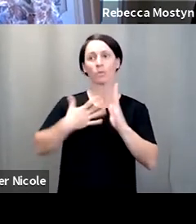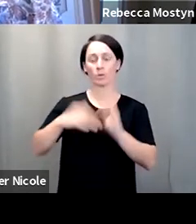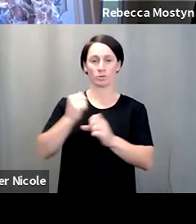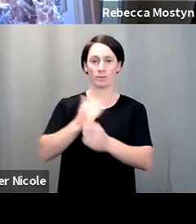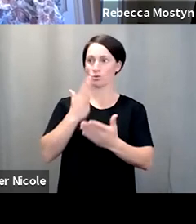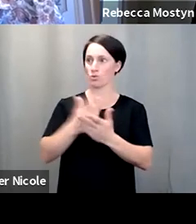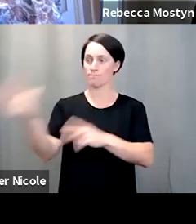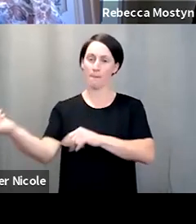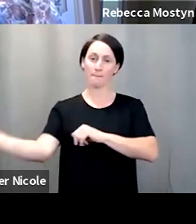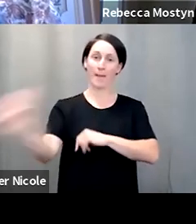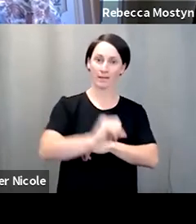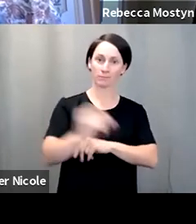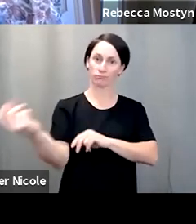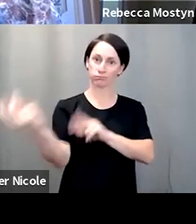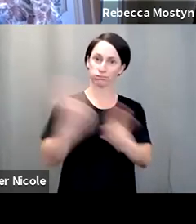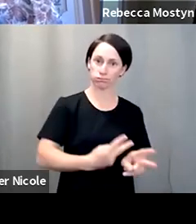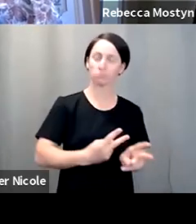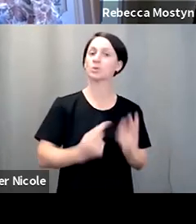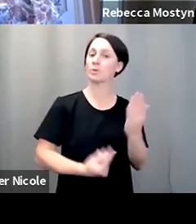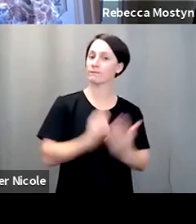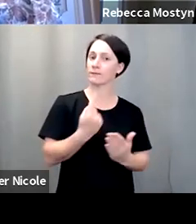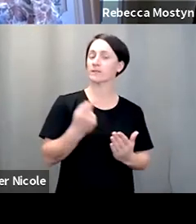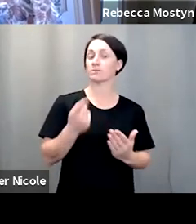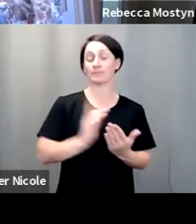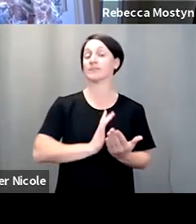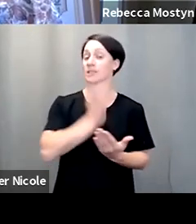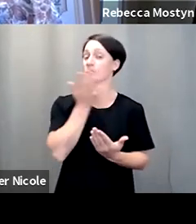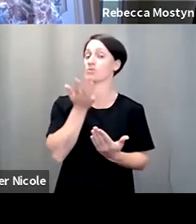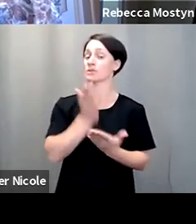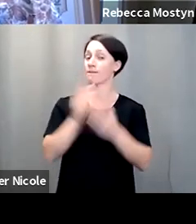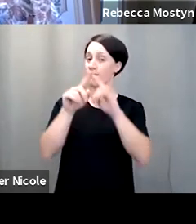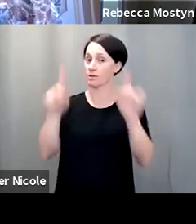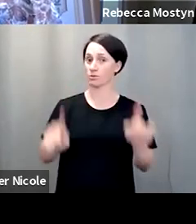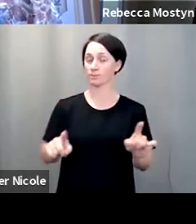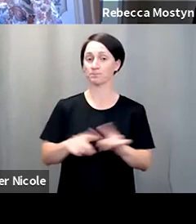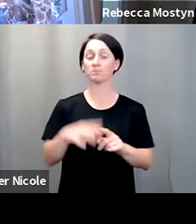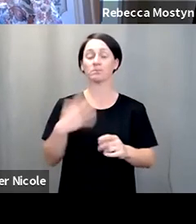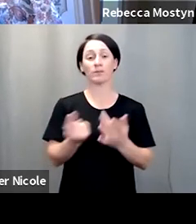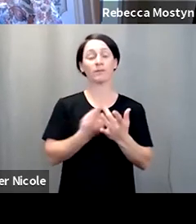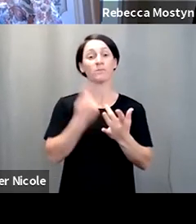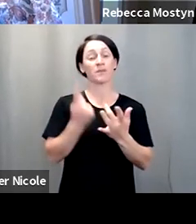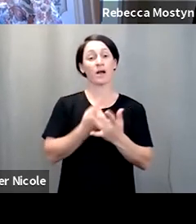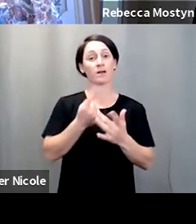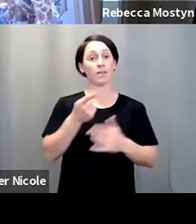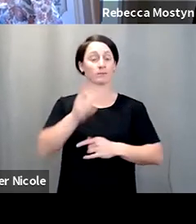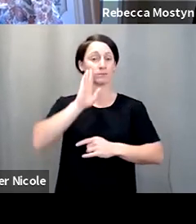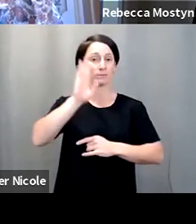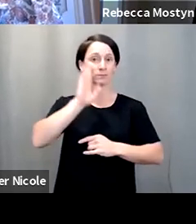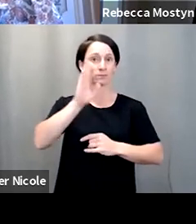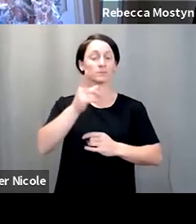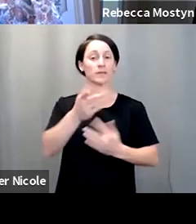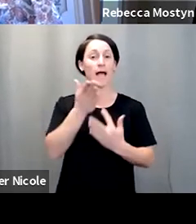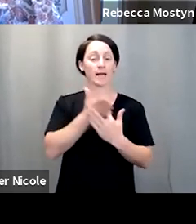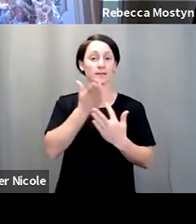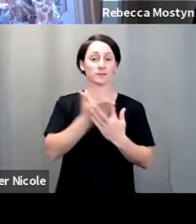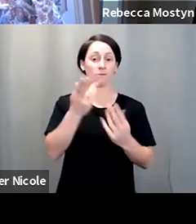I have to admit. So keep an eye out for that one. And we'll be catching up for a webinar on accessibility for disabled